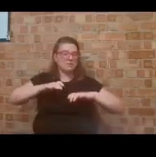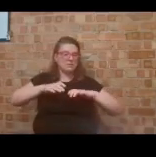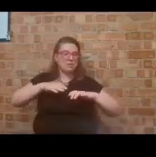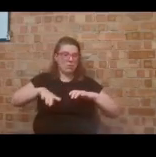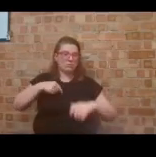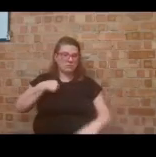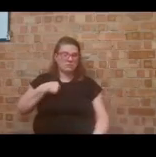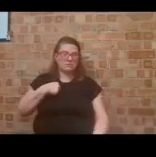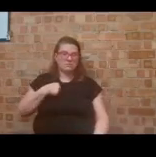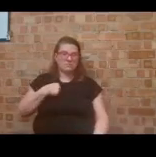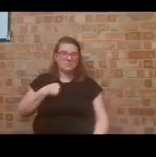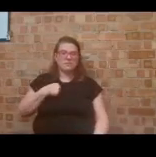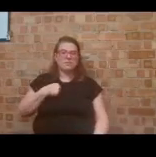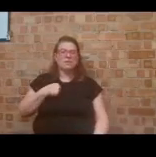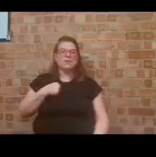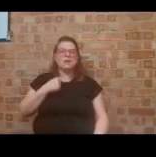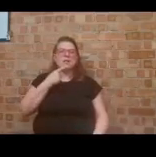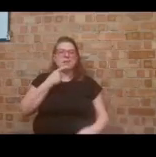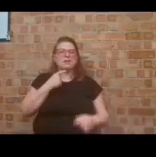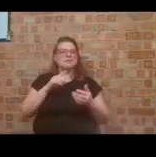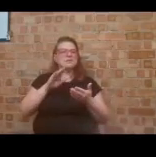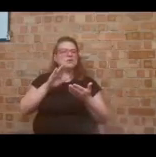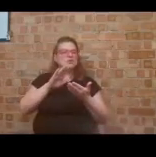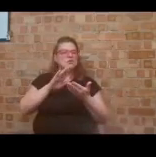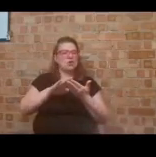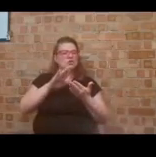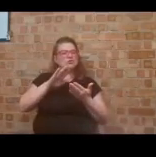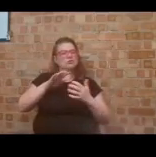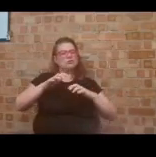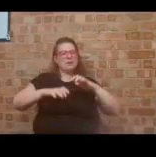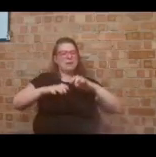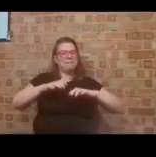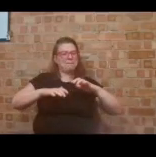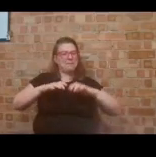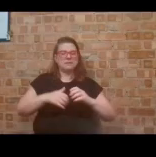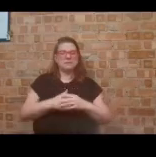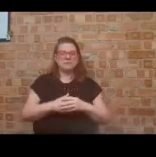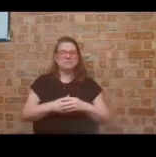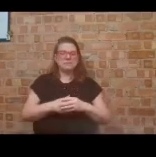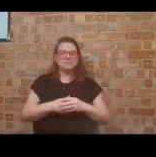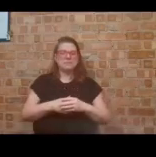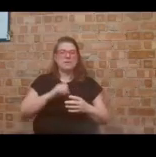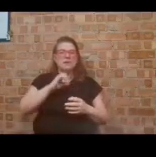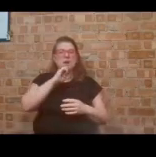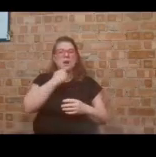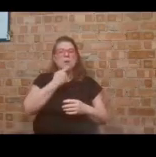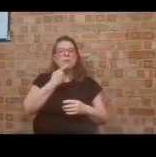I'm going to swipe down to touch typing. Touch typing. And I'm going to type